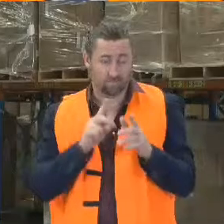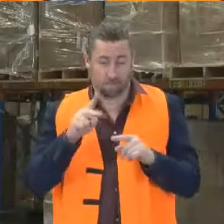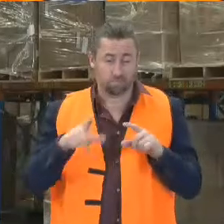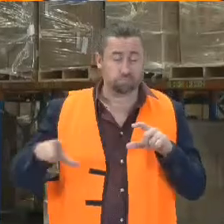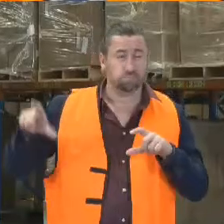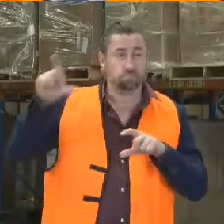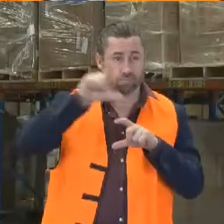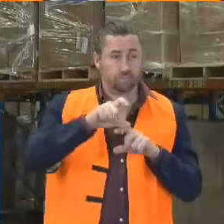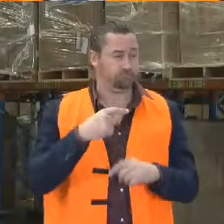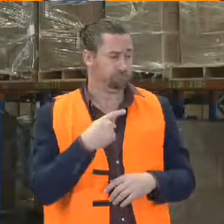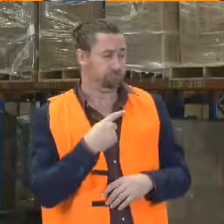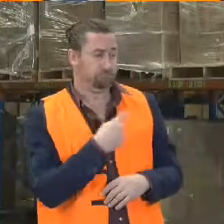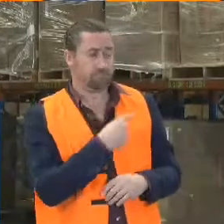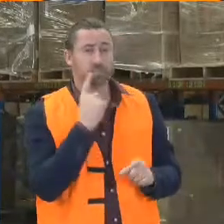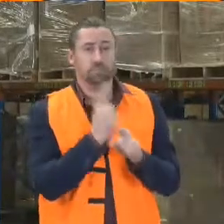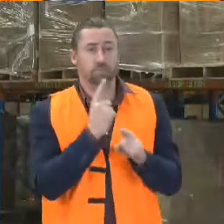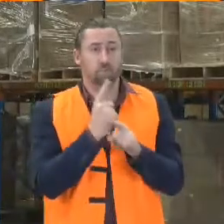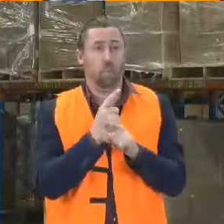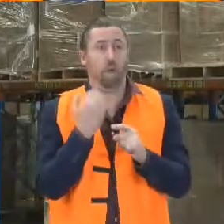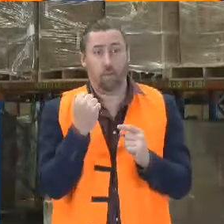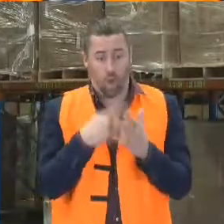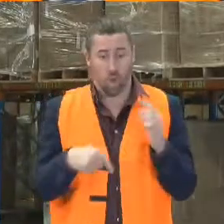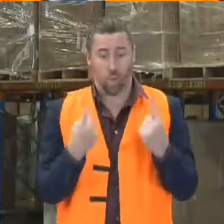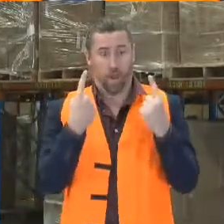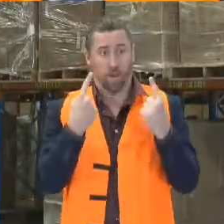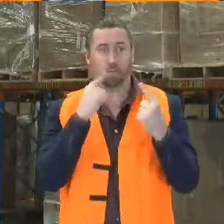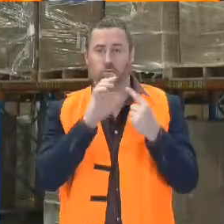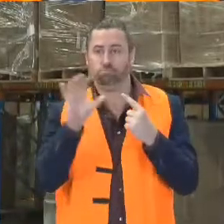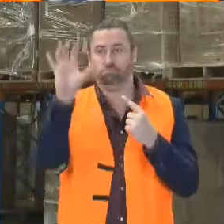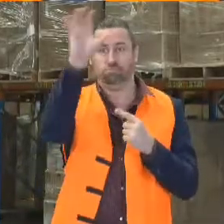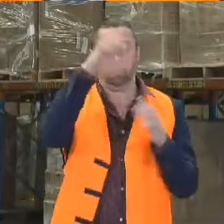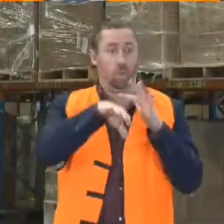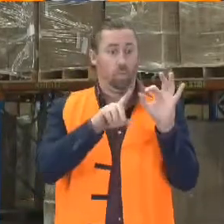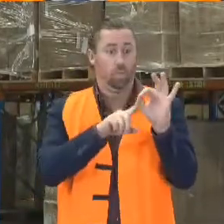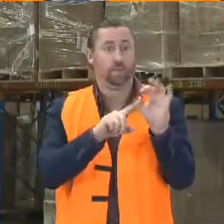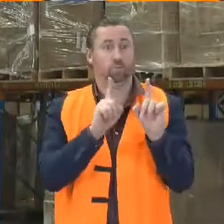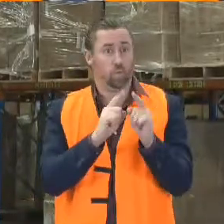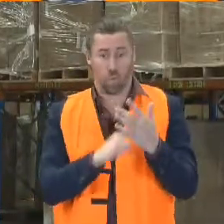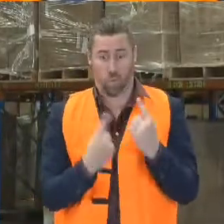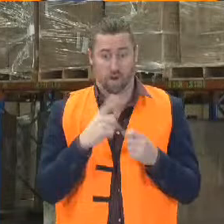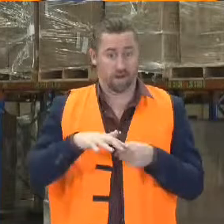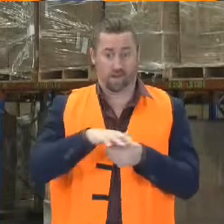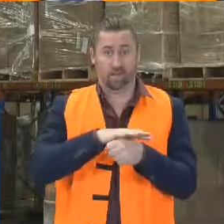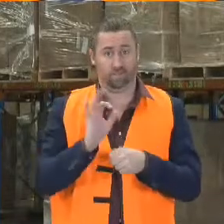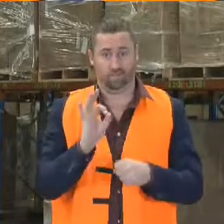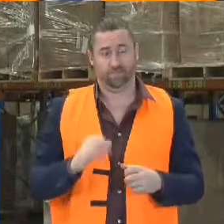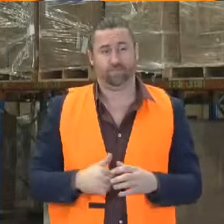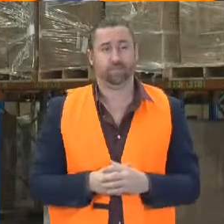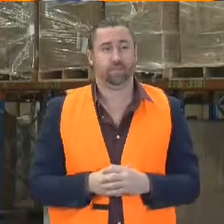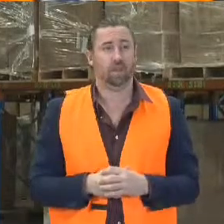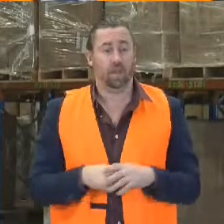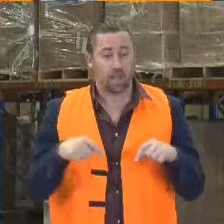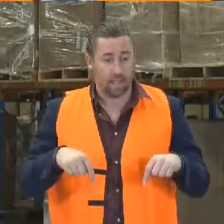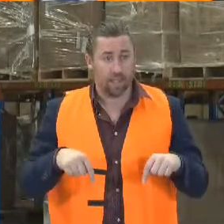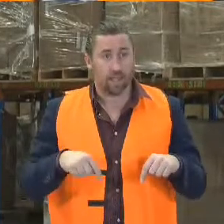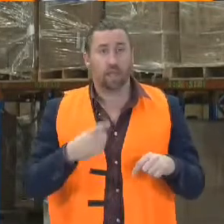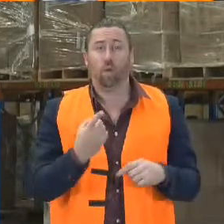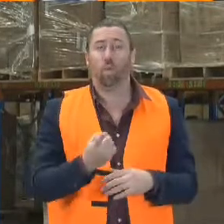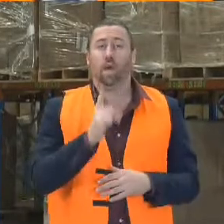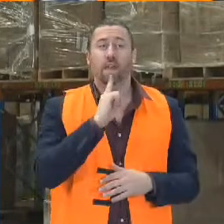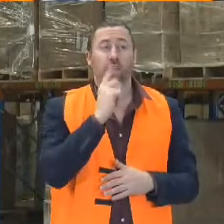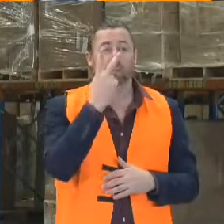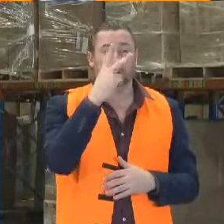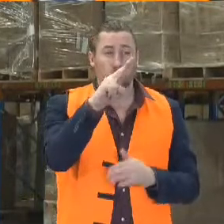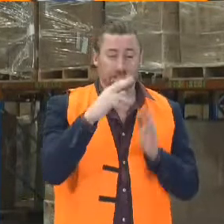about our expansion across Queensland as well into some other regional centres. So this facility stores